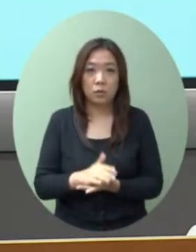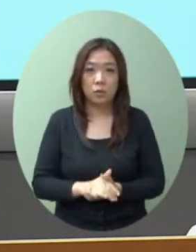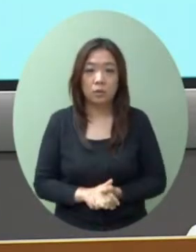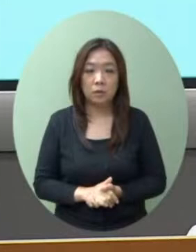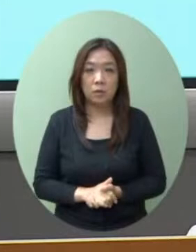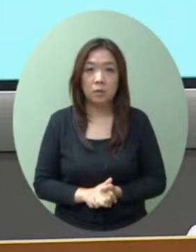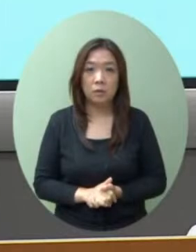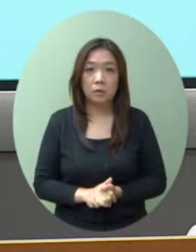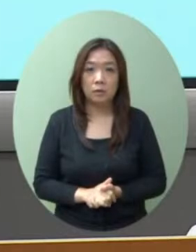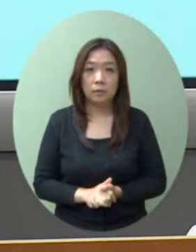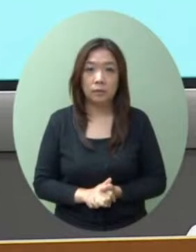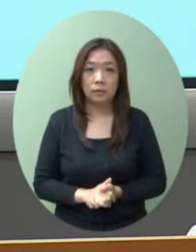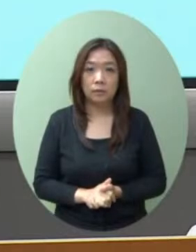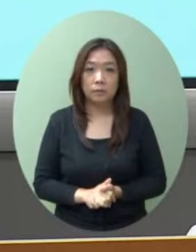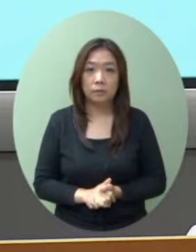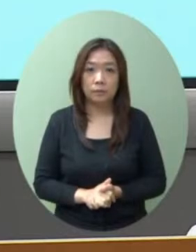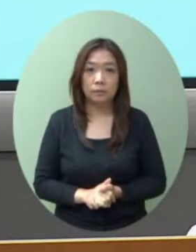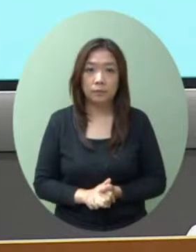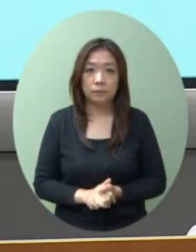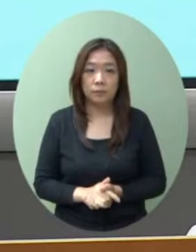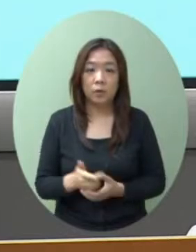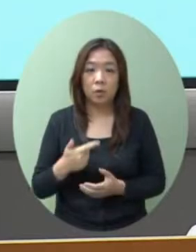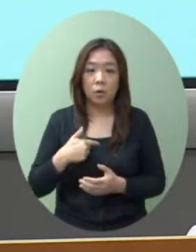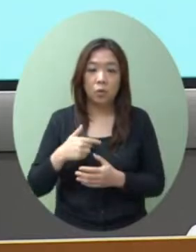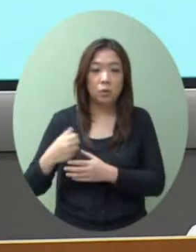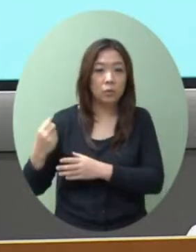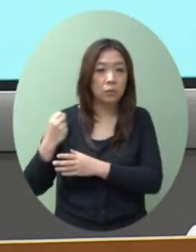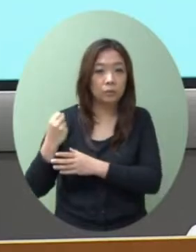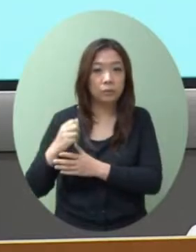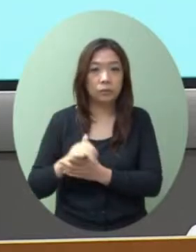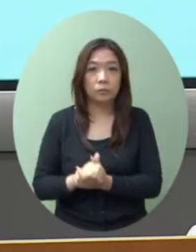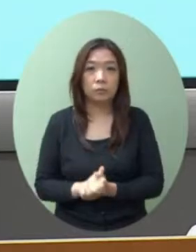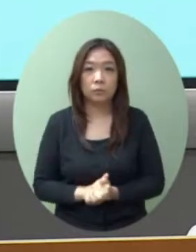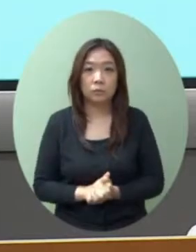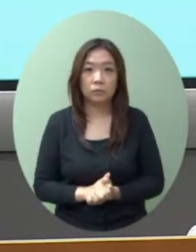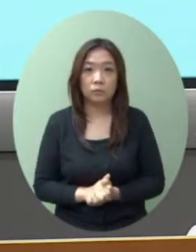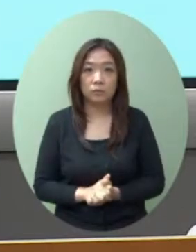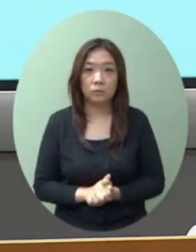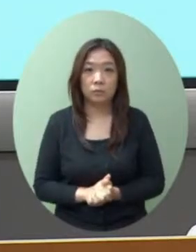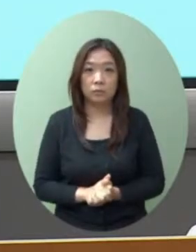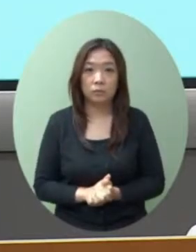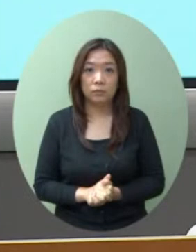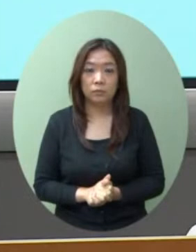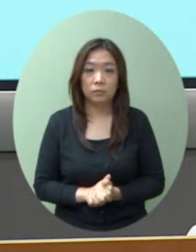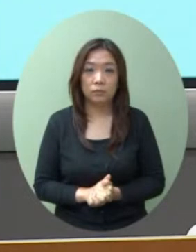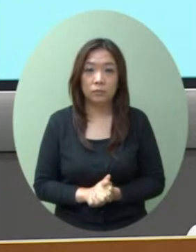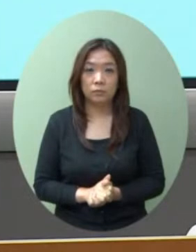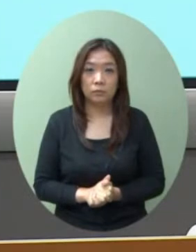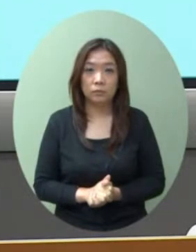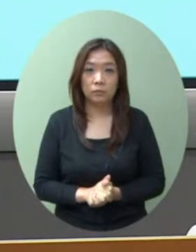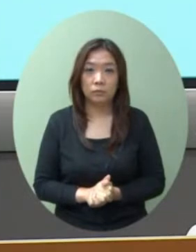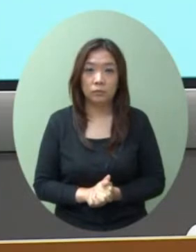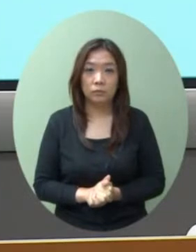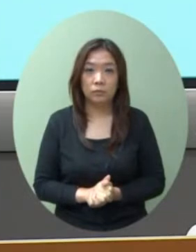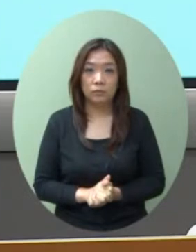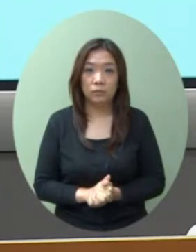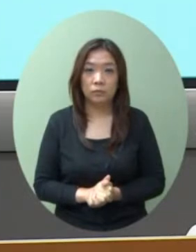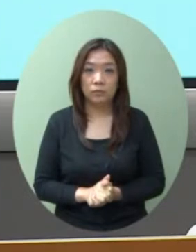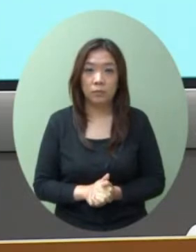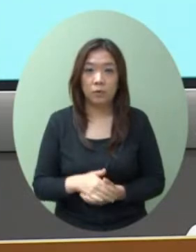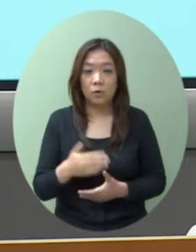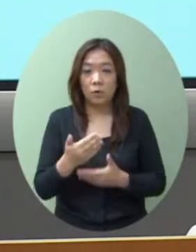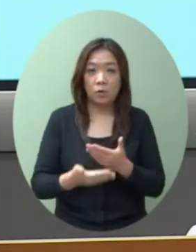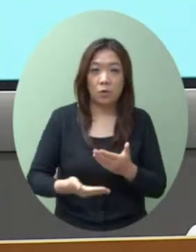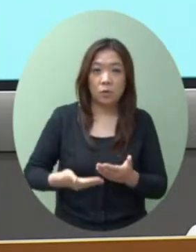I try my best not to roll back measures. That is why, in considering